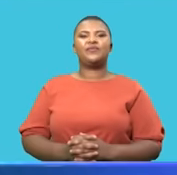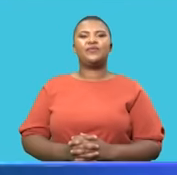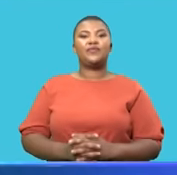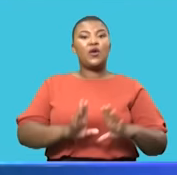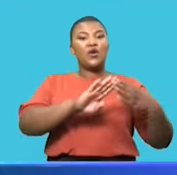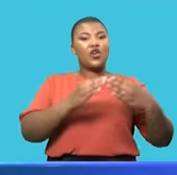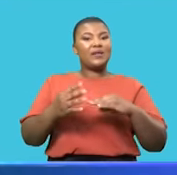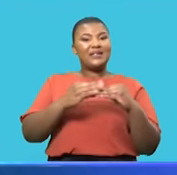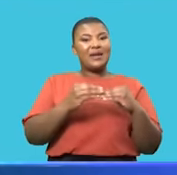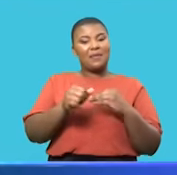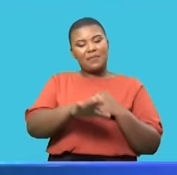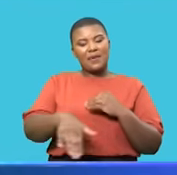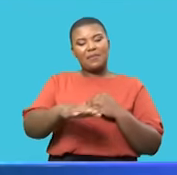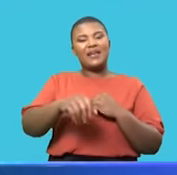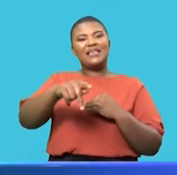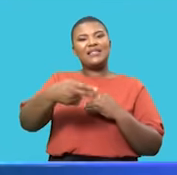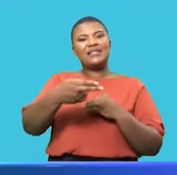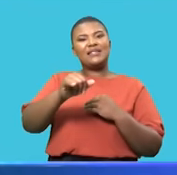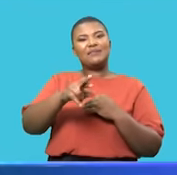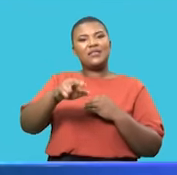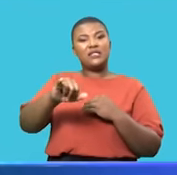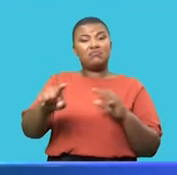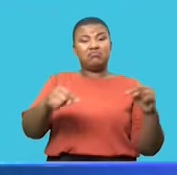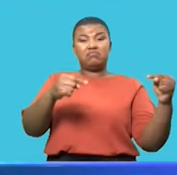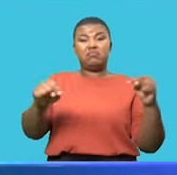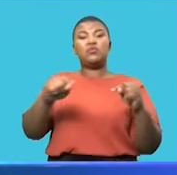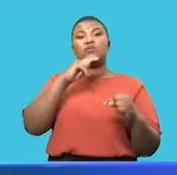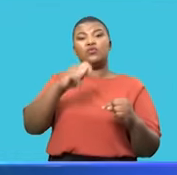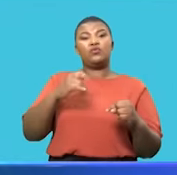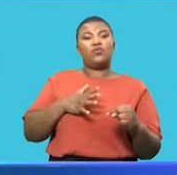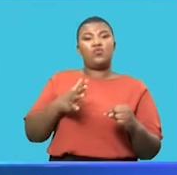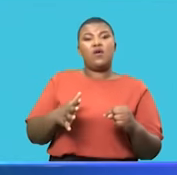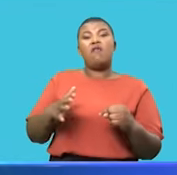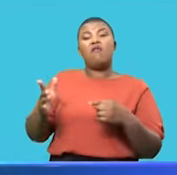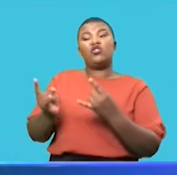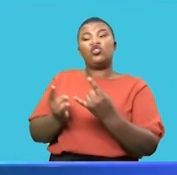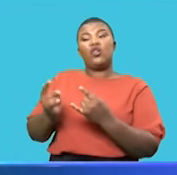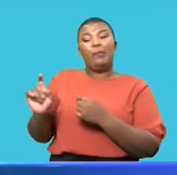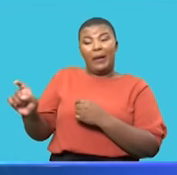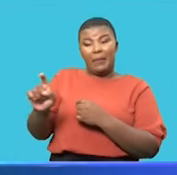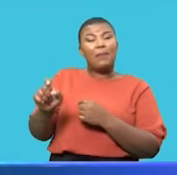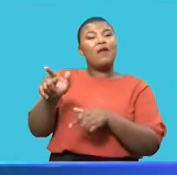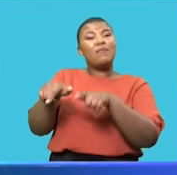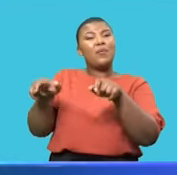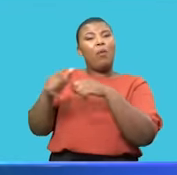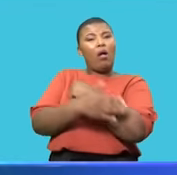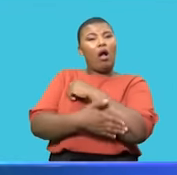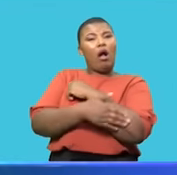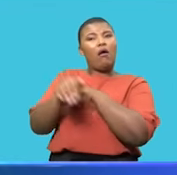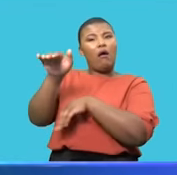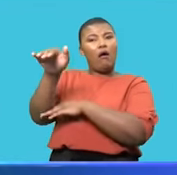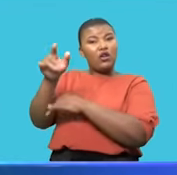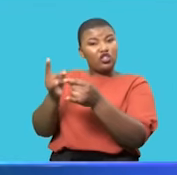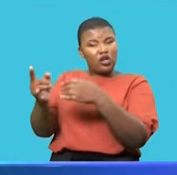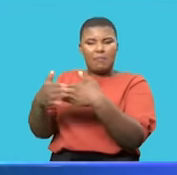The community members of Phiri are in conflict about the closure of shops owned by foreign nationals. Now, this comes after two boys aged 4 passed away